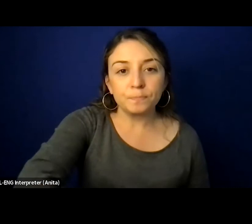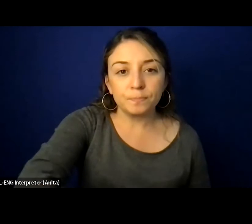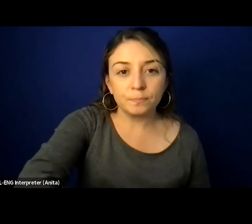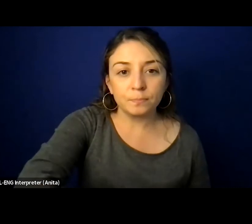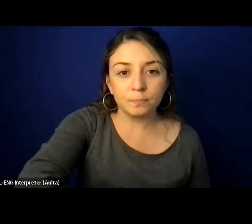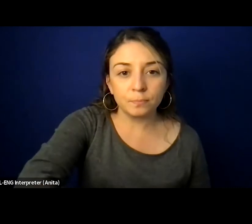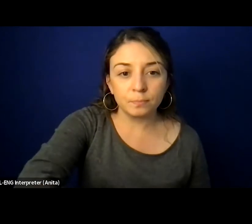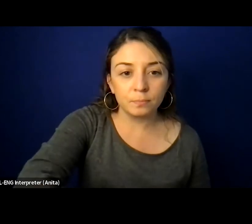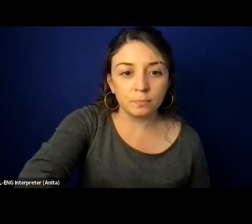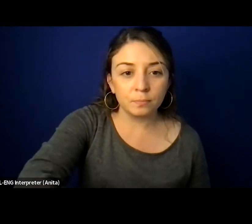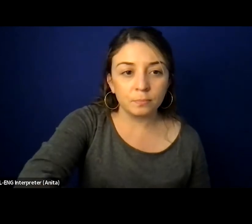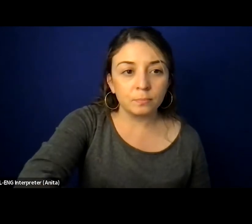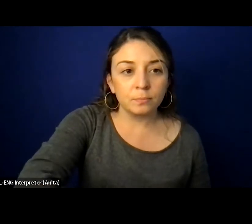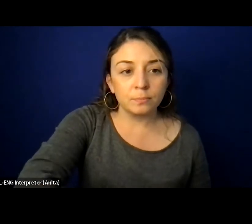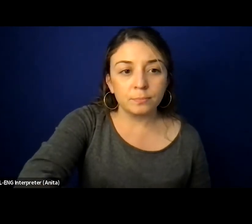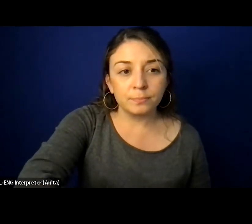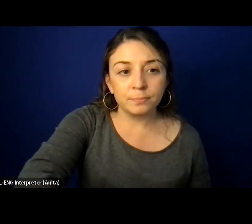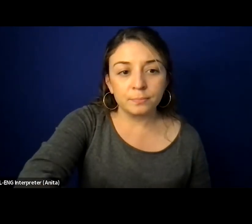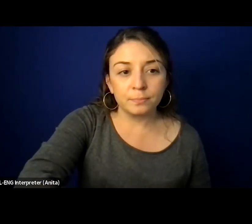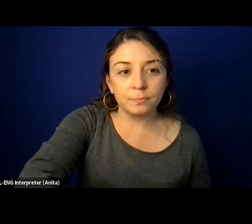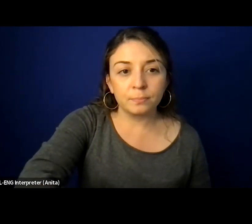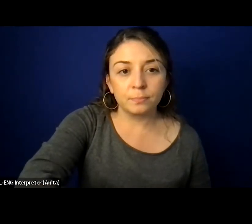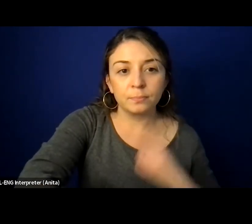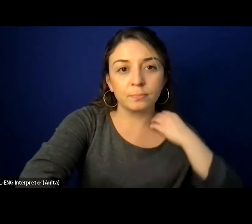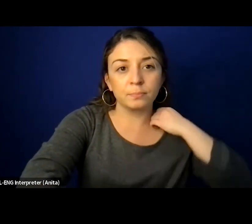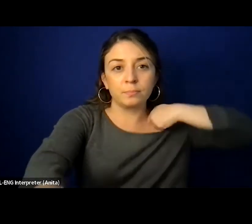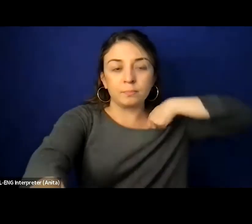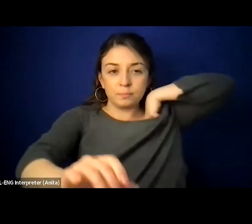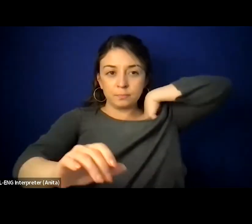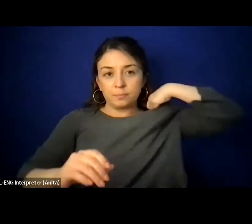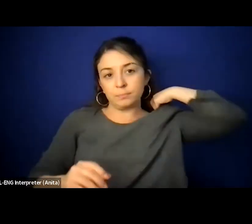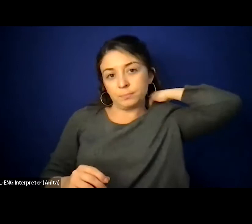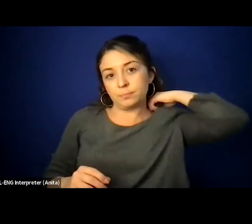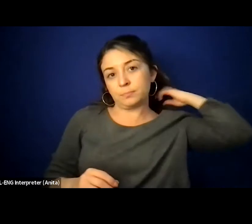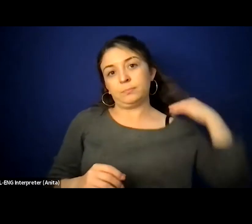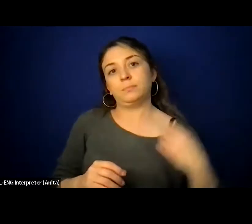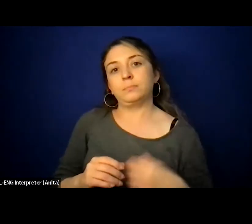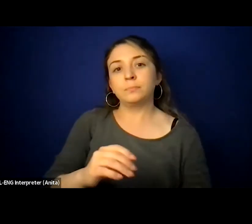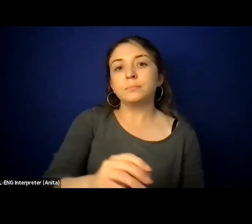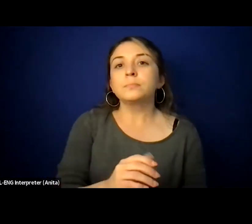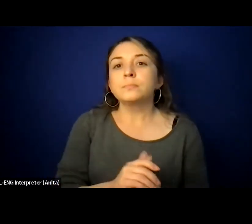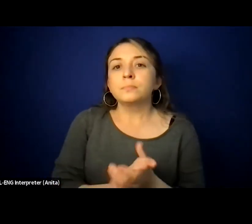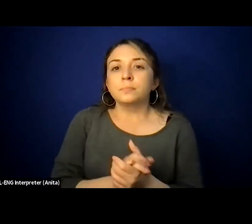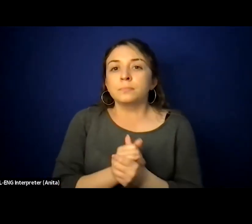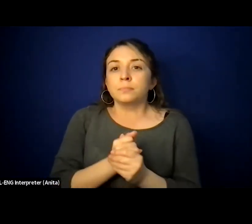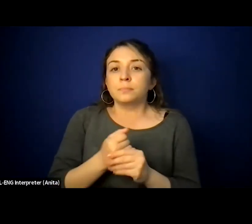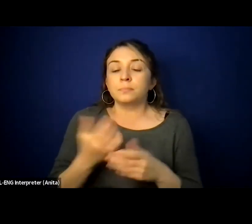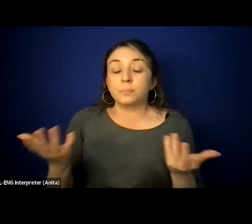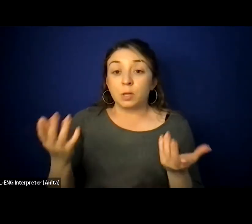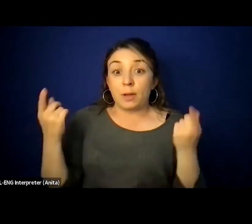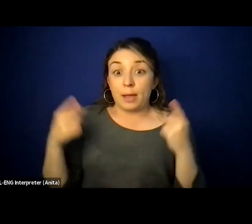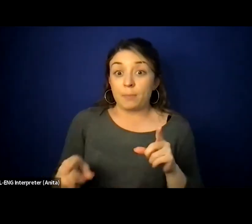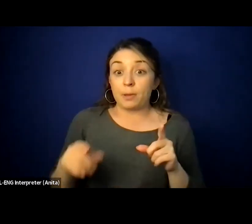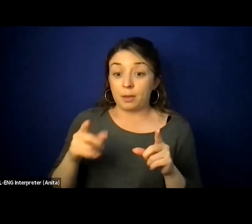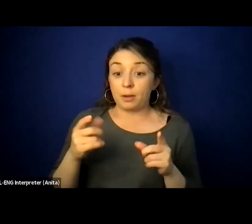So then, given the legacy that had already sunk its teeth into the fabric of American life by the time Sandy